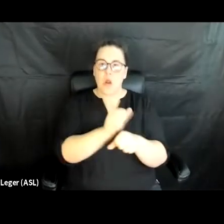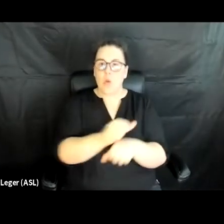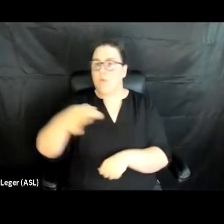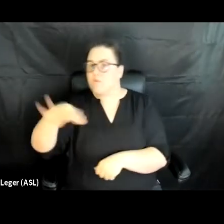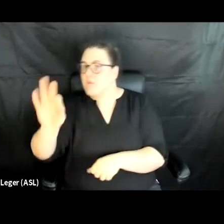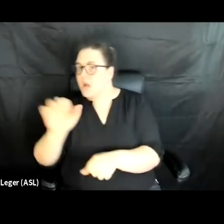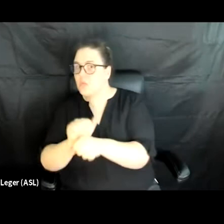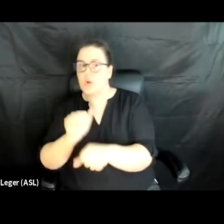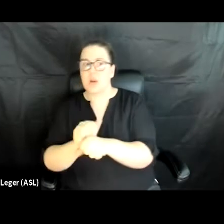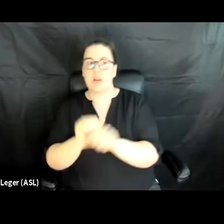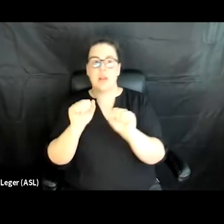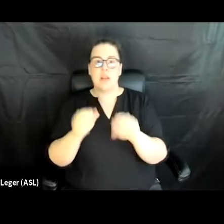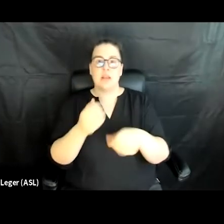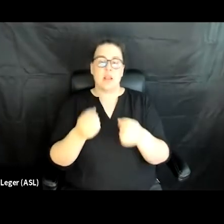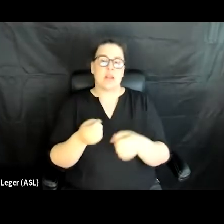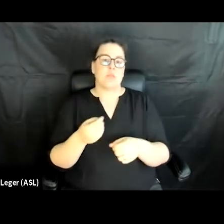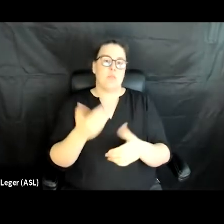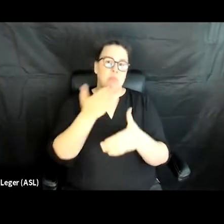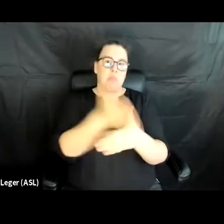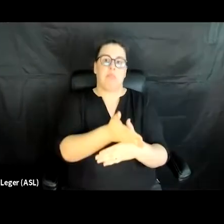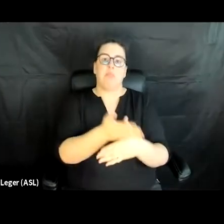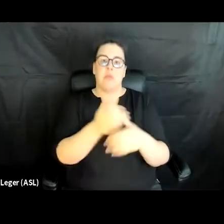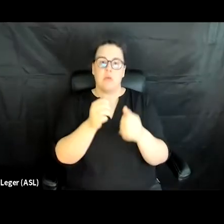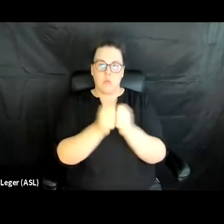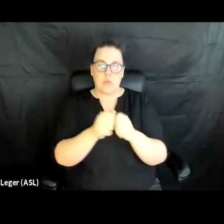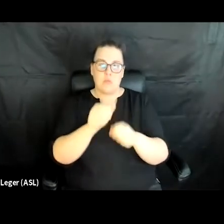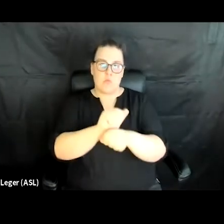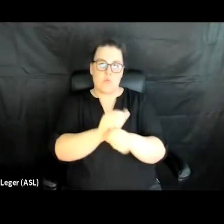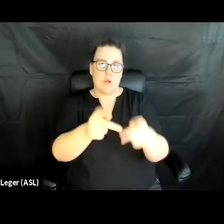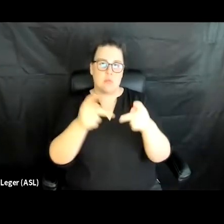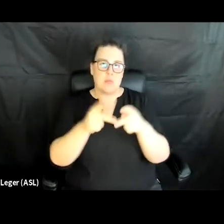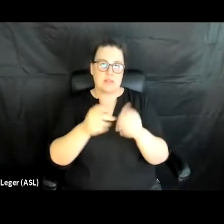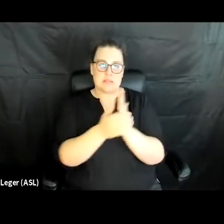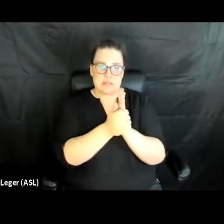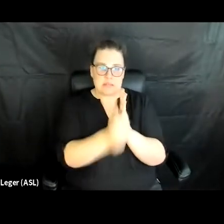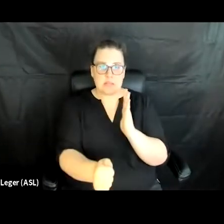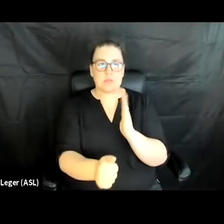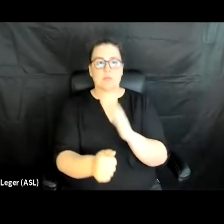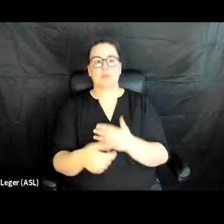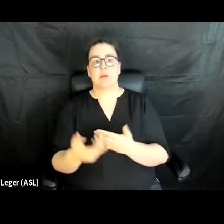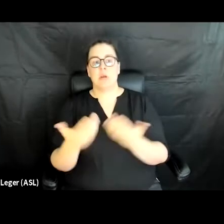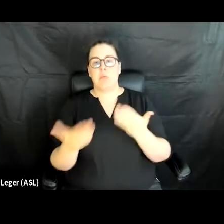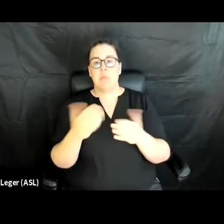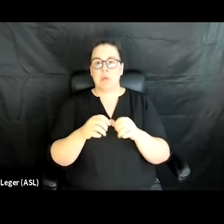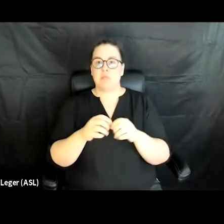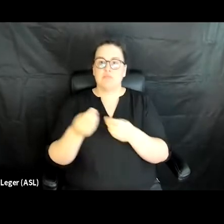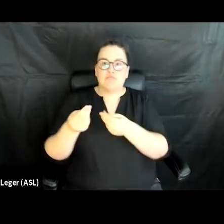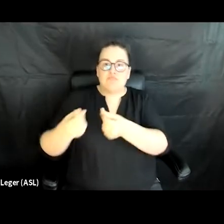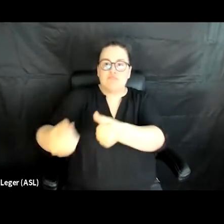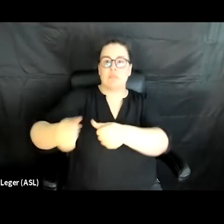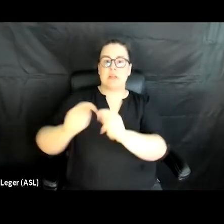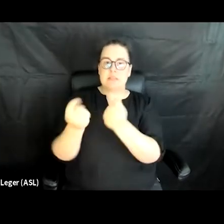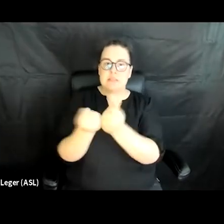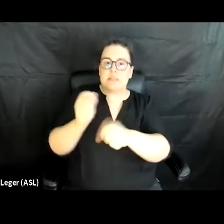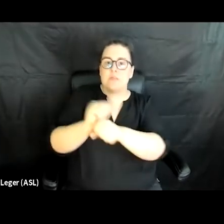interfere with essential workplace skills, everything from participating effectively in teams to interacting with customers and coworkers to